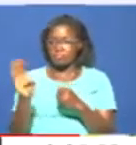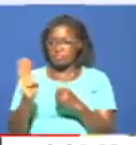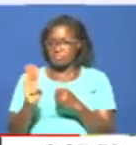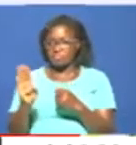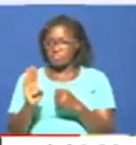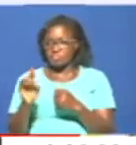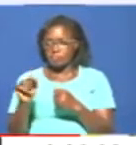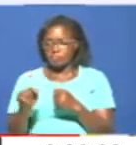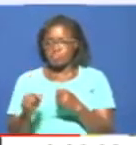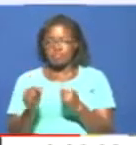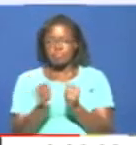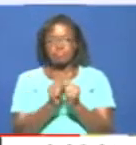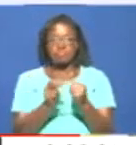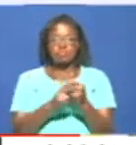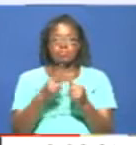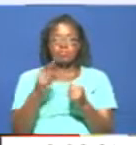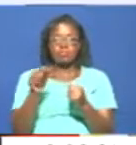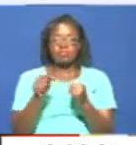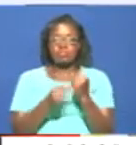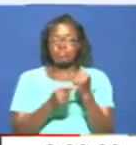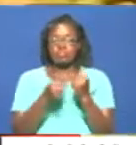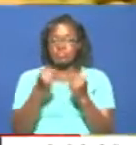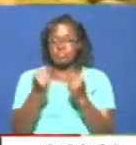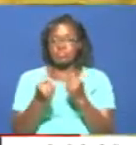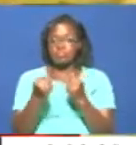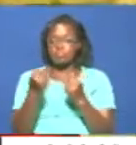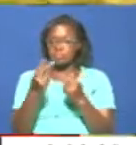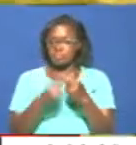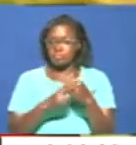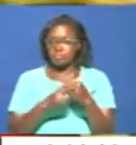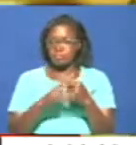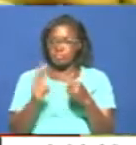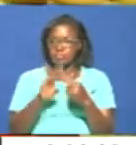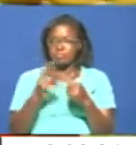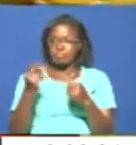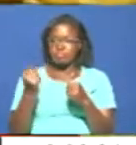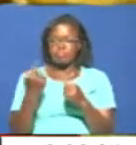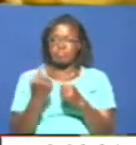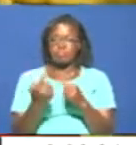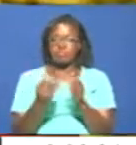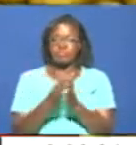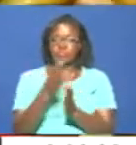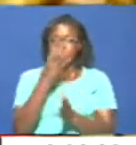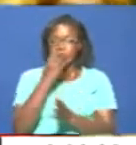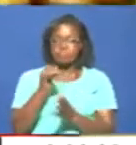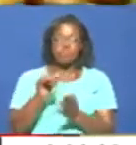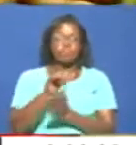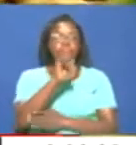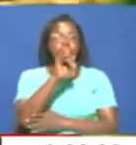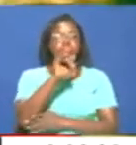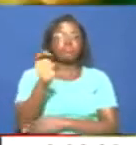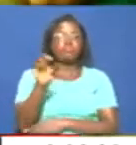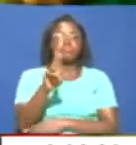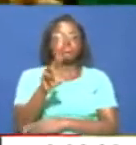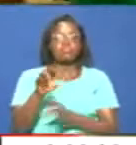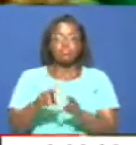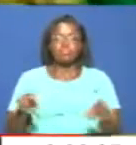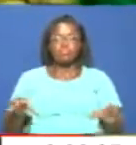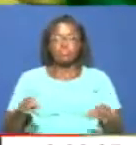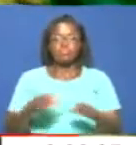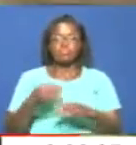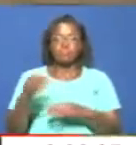17.57 billion in 2021. On resumption of mango exports to the EU market after a